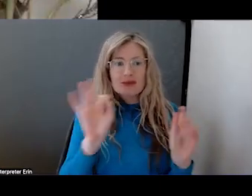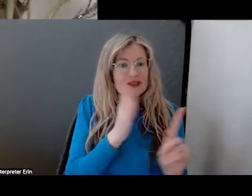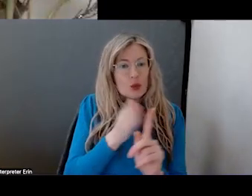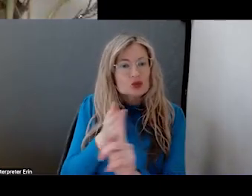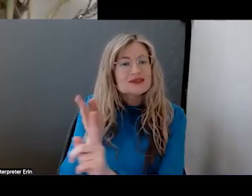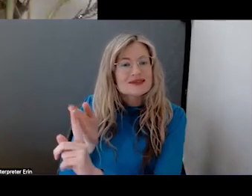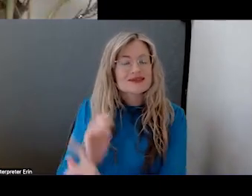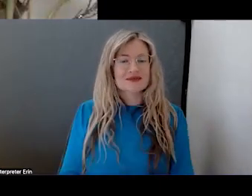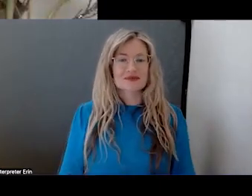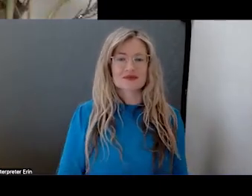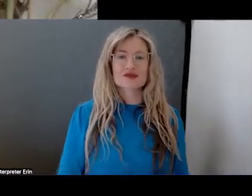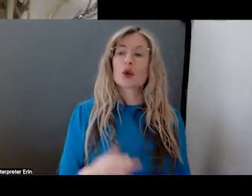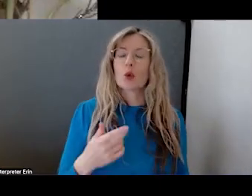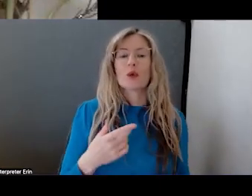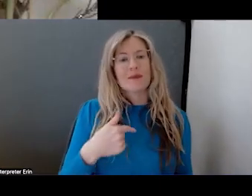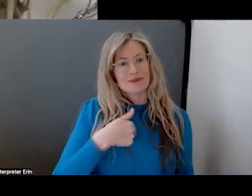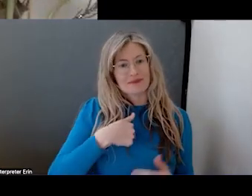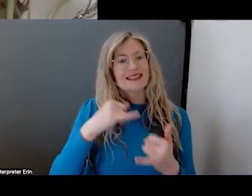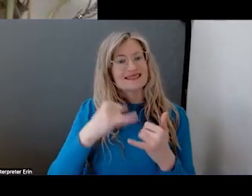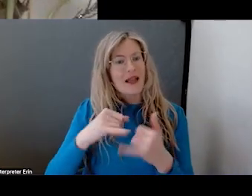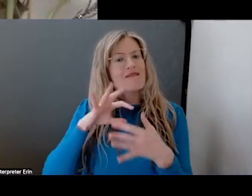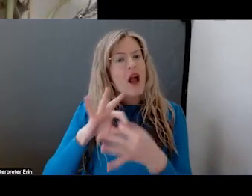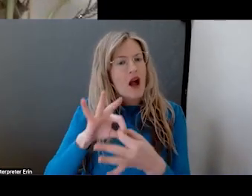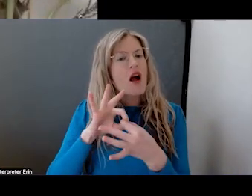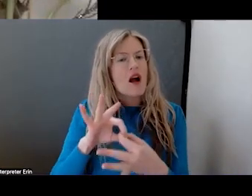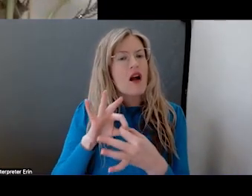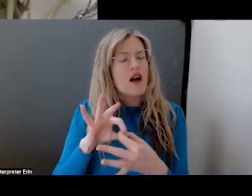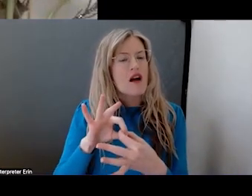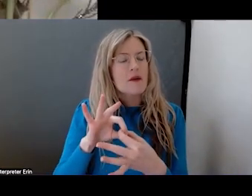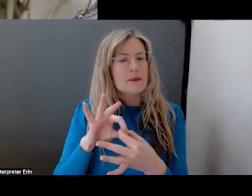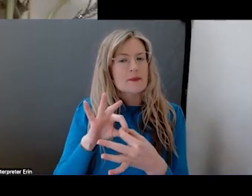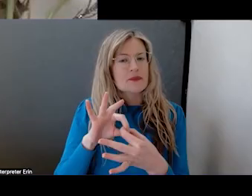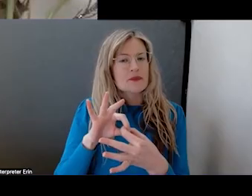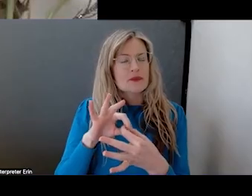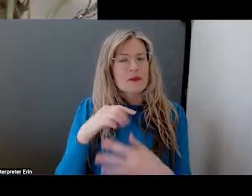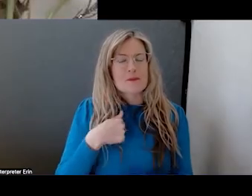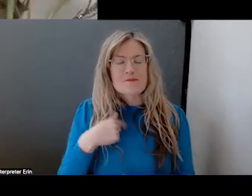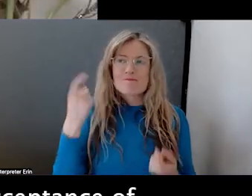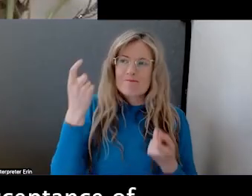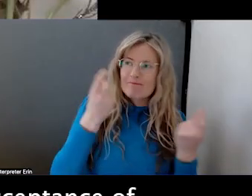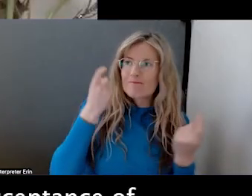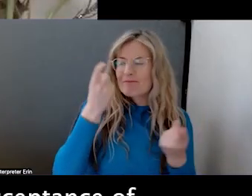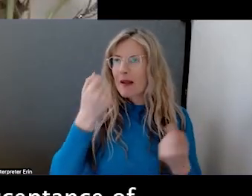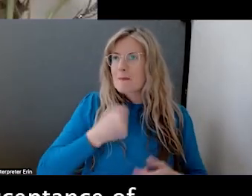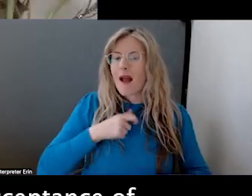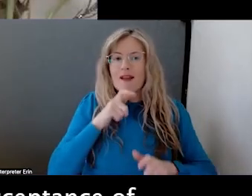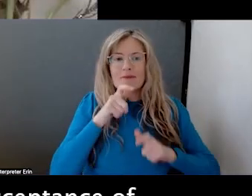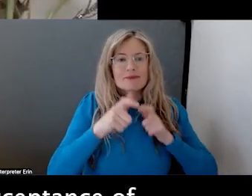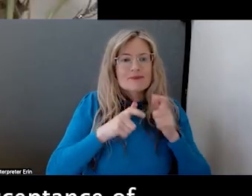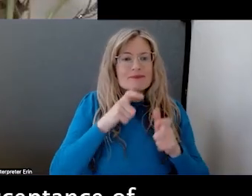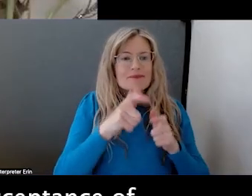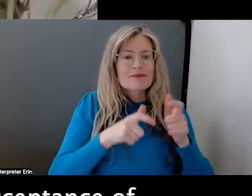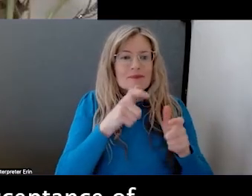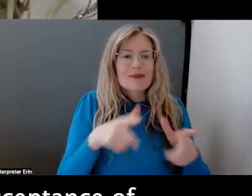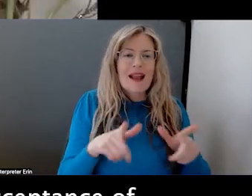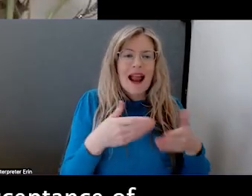working with Sylvia really made me change or think about the language that I use around that